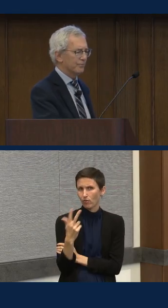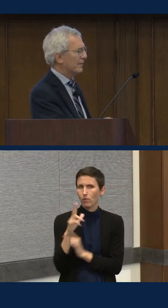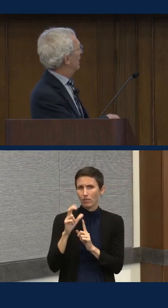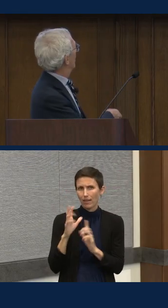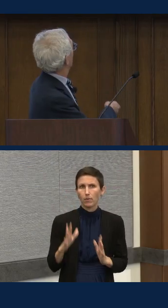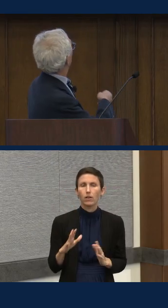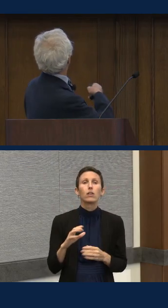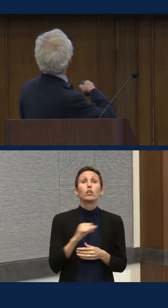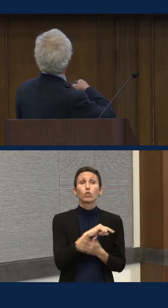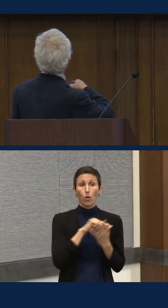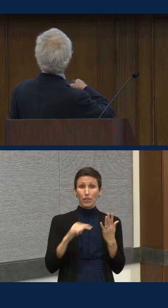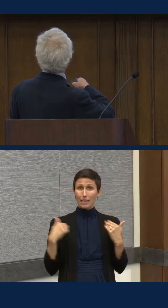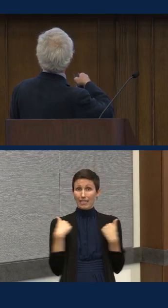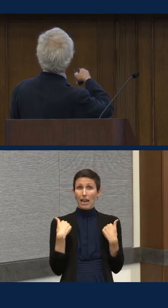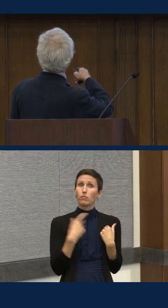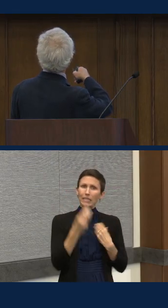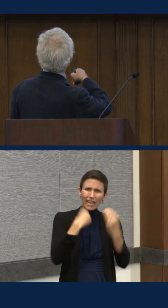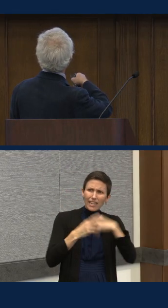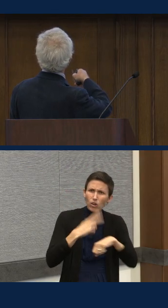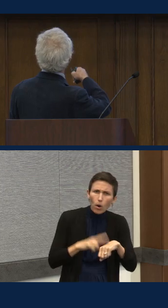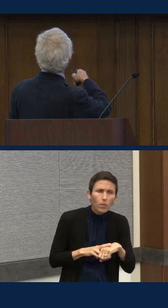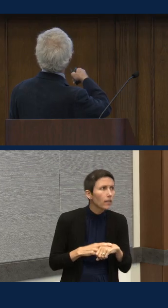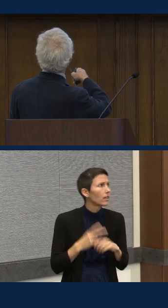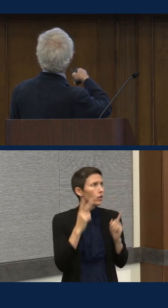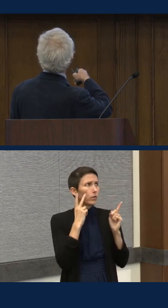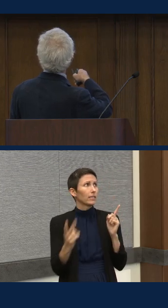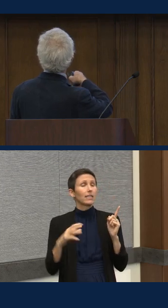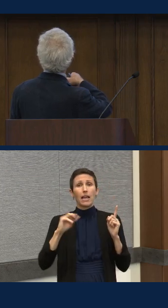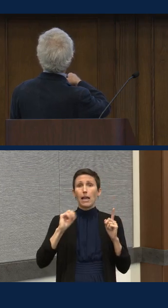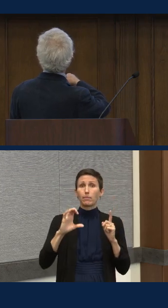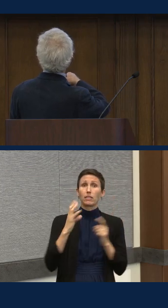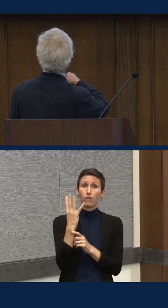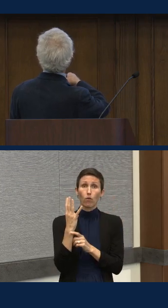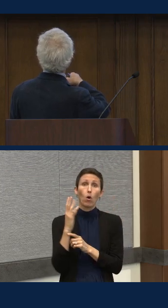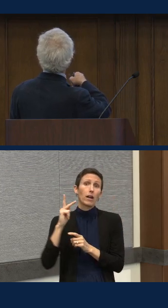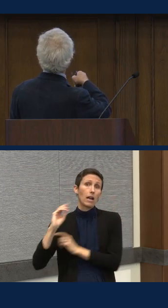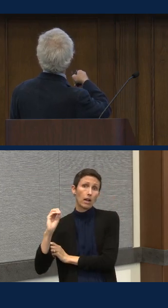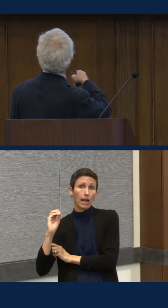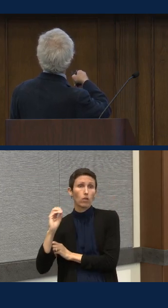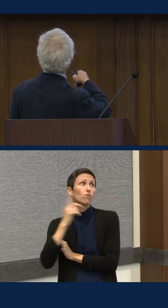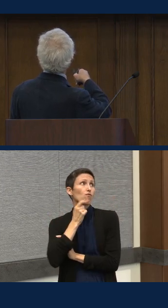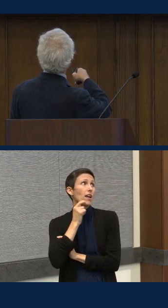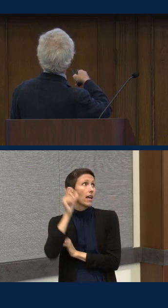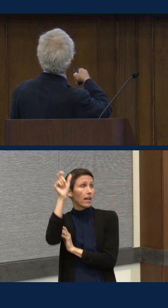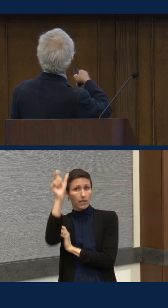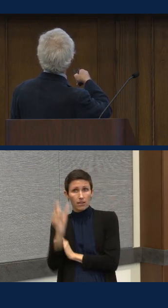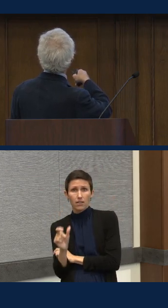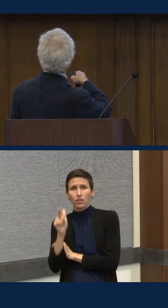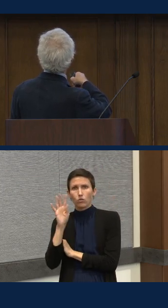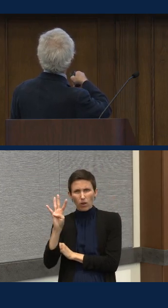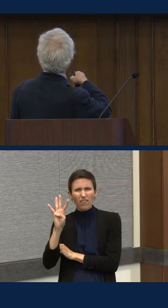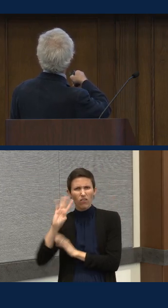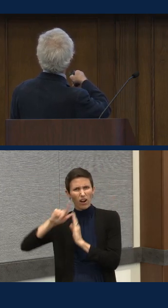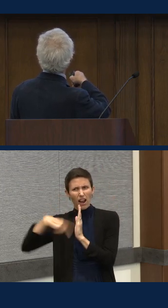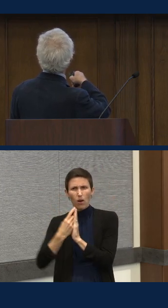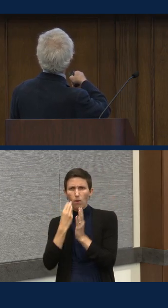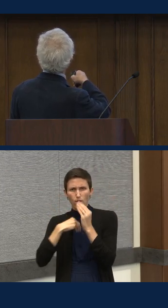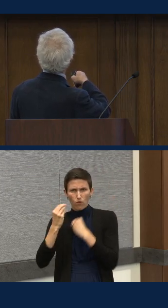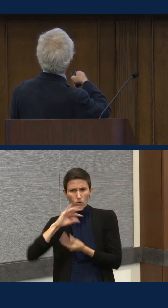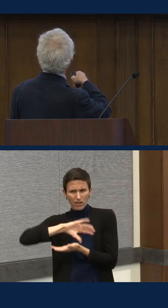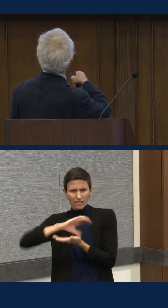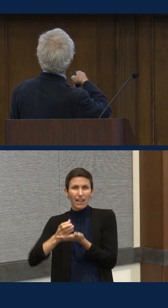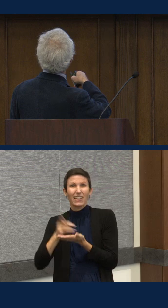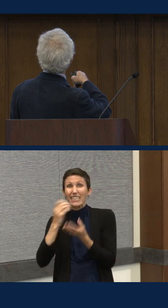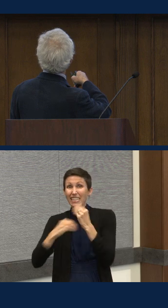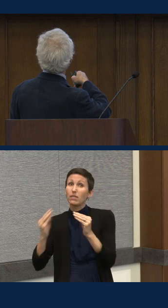animals eat normally. So here's an MC4 knockout mouse. This is 24-hour food intake. It eats a lot more than a normal mouse in